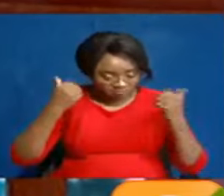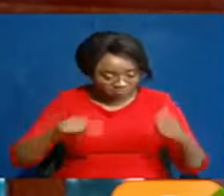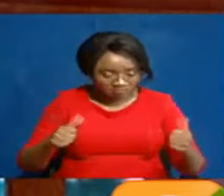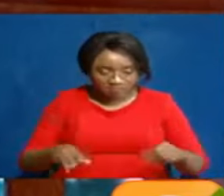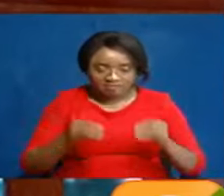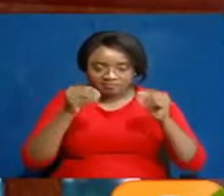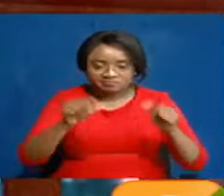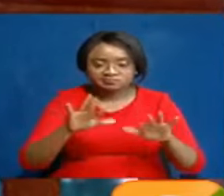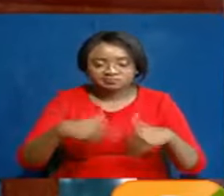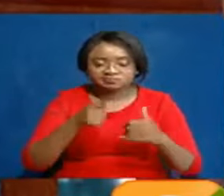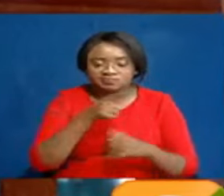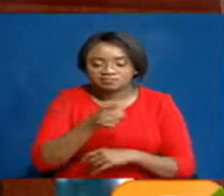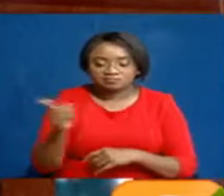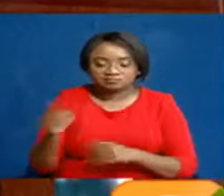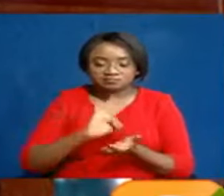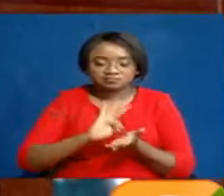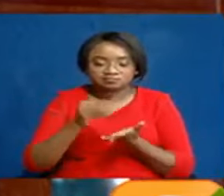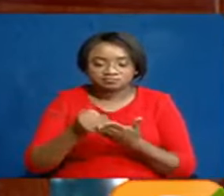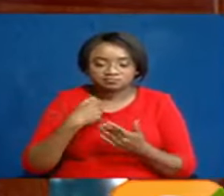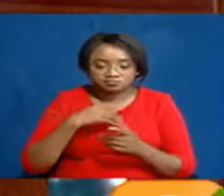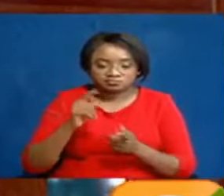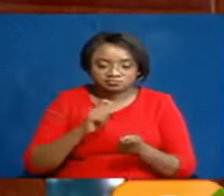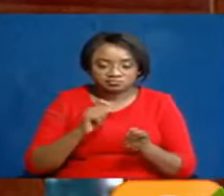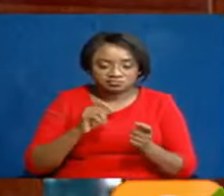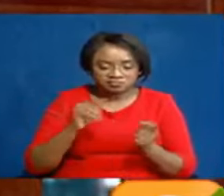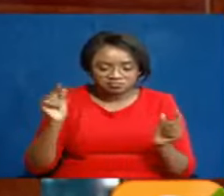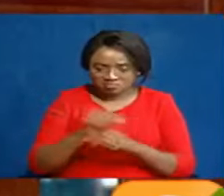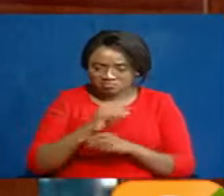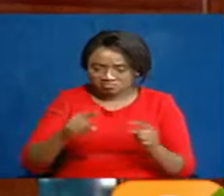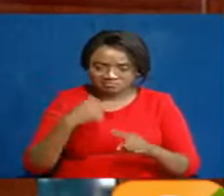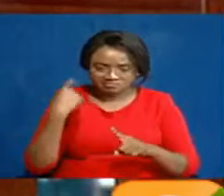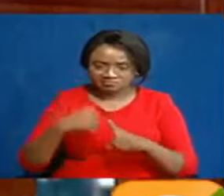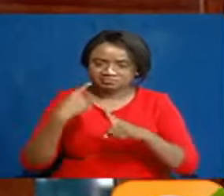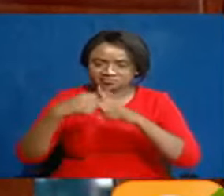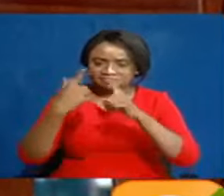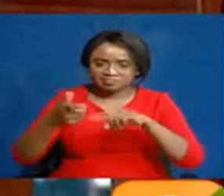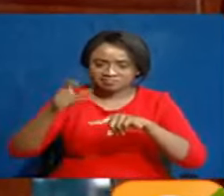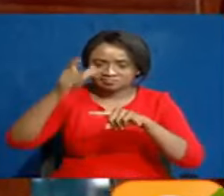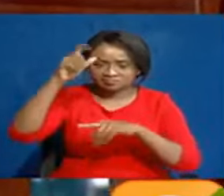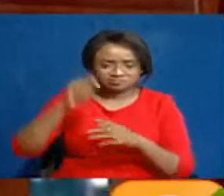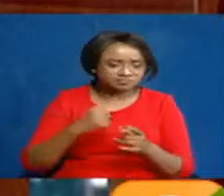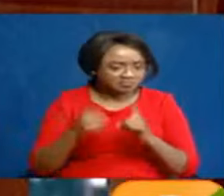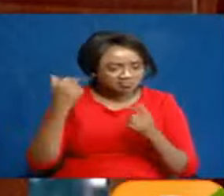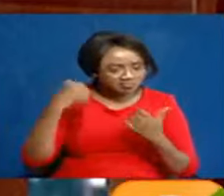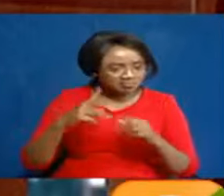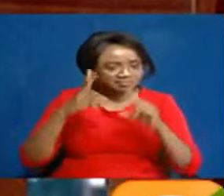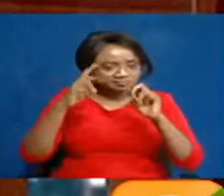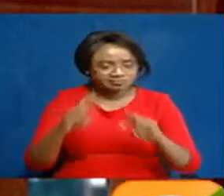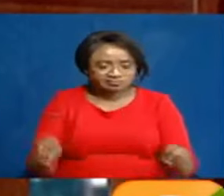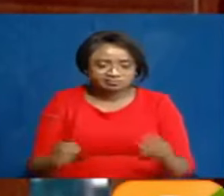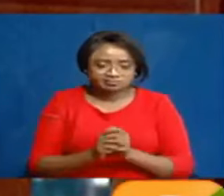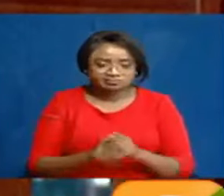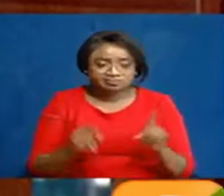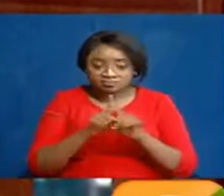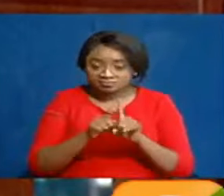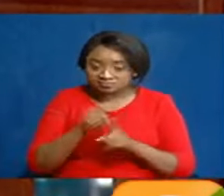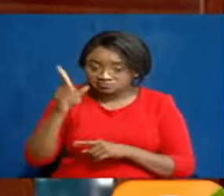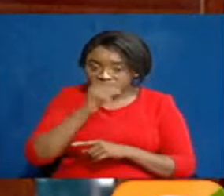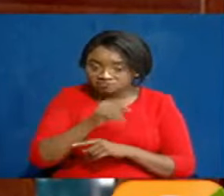interrogate how those funds have multiplied so suddenly. They have not interrogated these people to ask